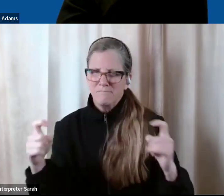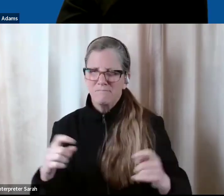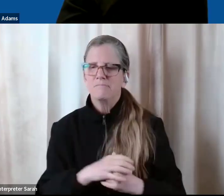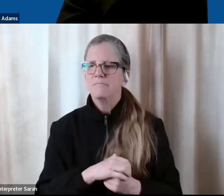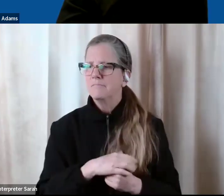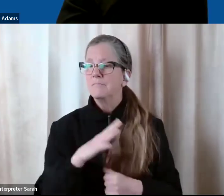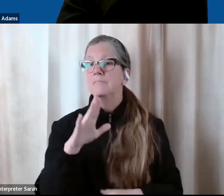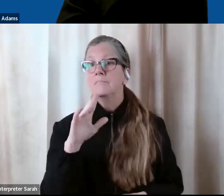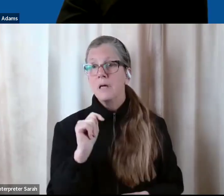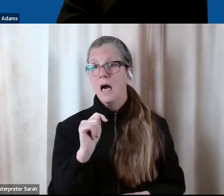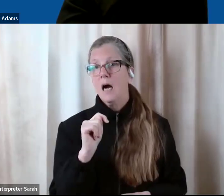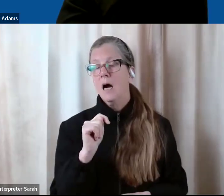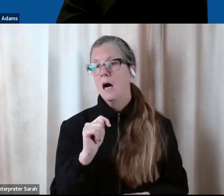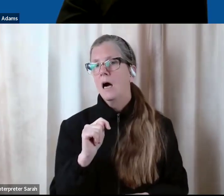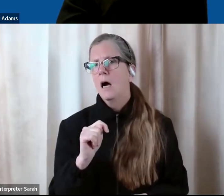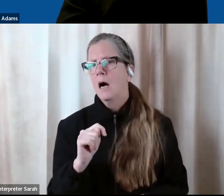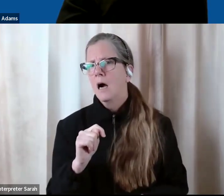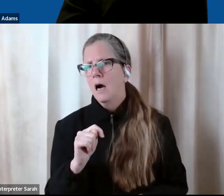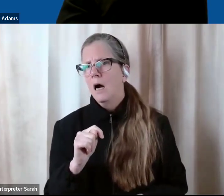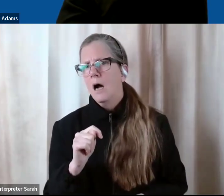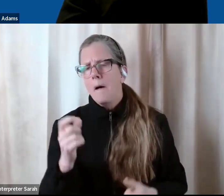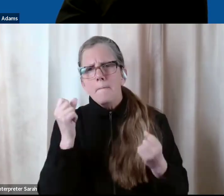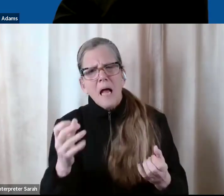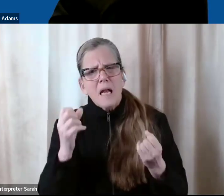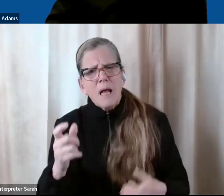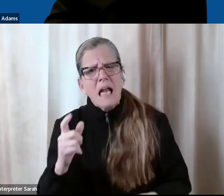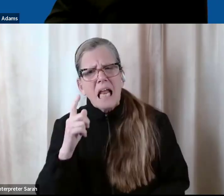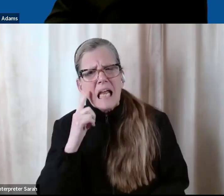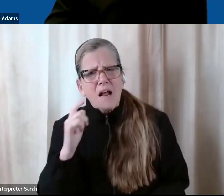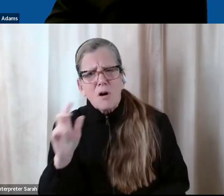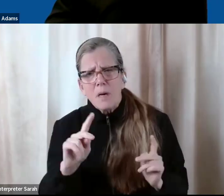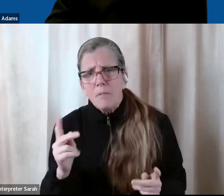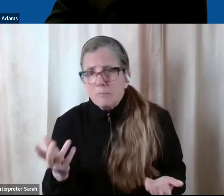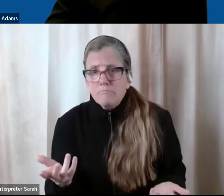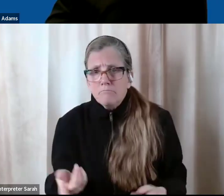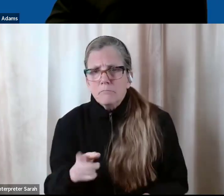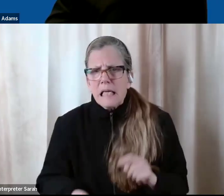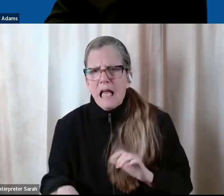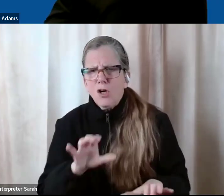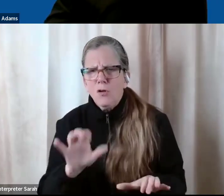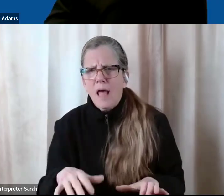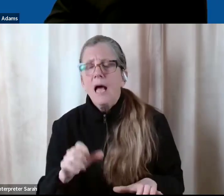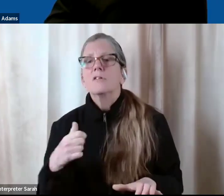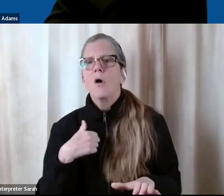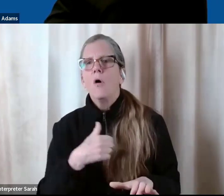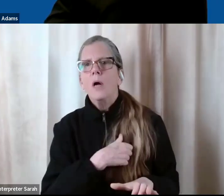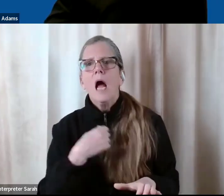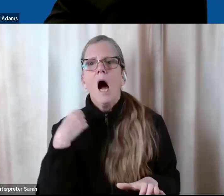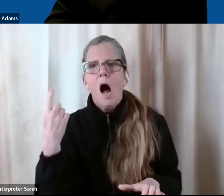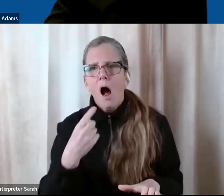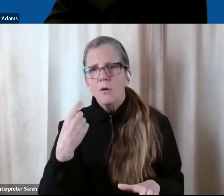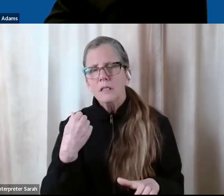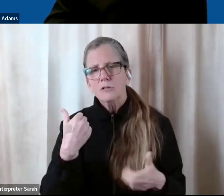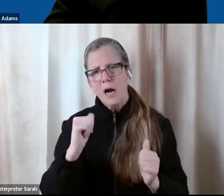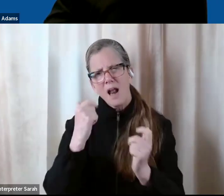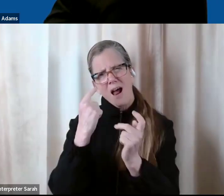However, there's a whole host of Californians that may not be able to do that. And so therefore, we always look to expand our services, and